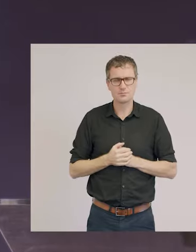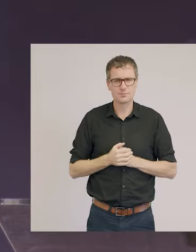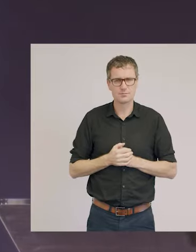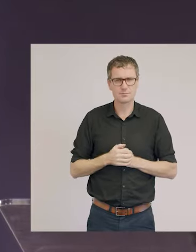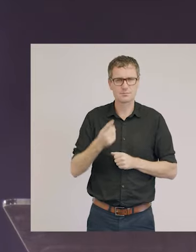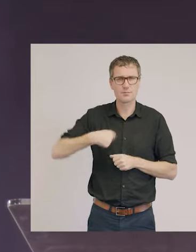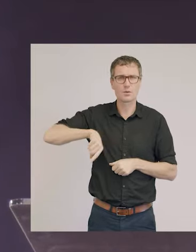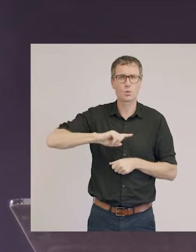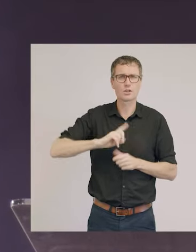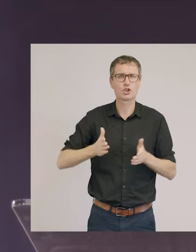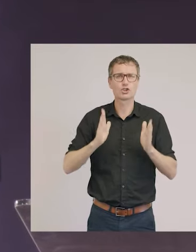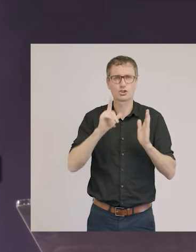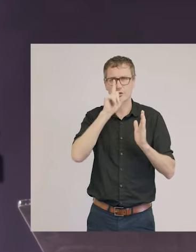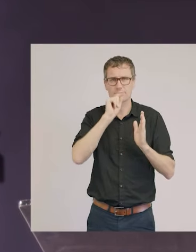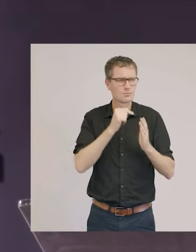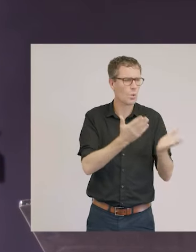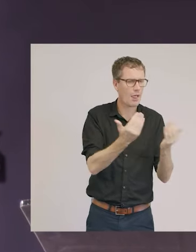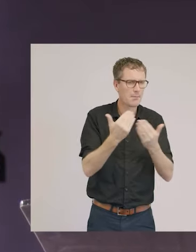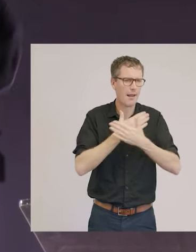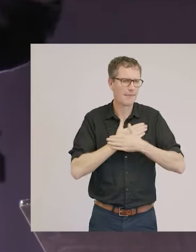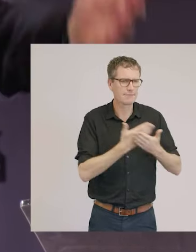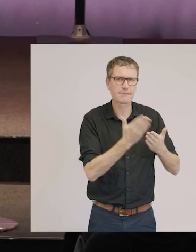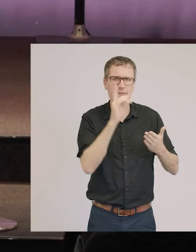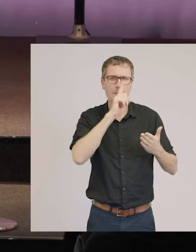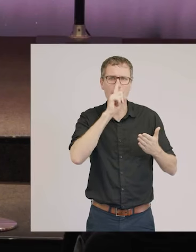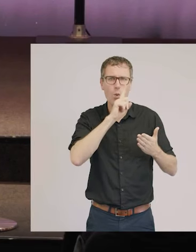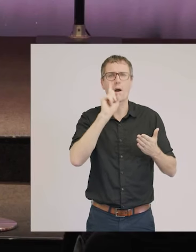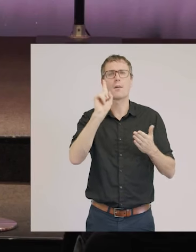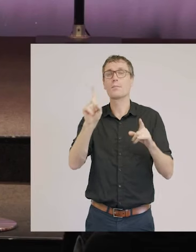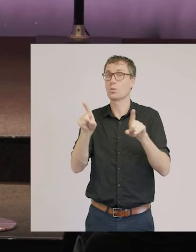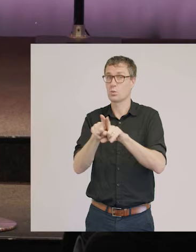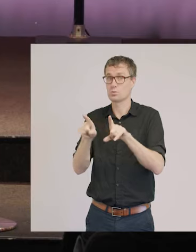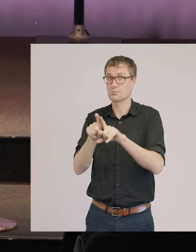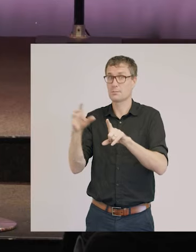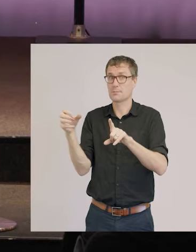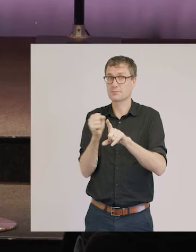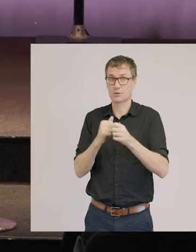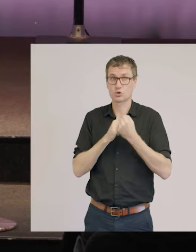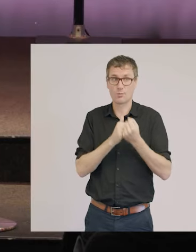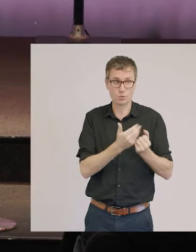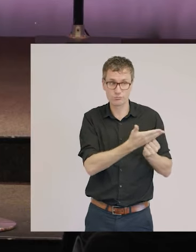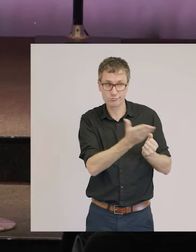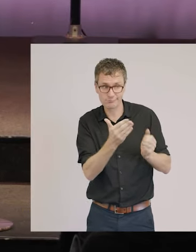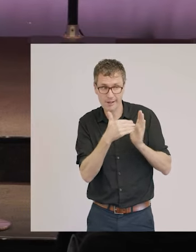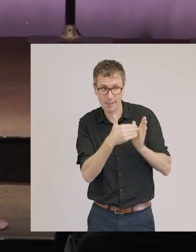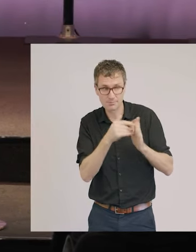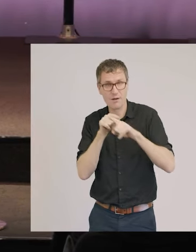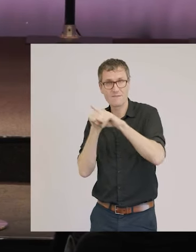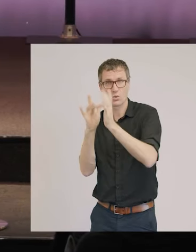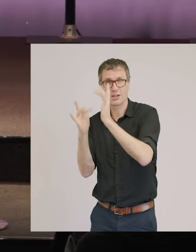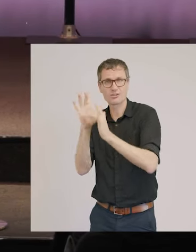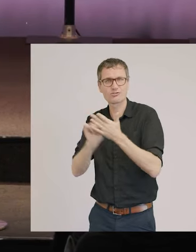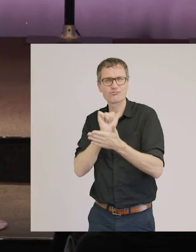completely. You know, we can be a church that welcomes and loves, but we also need to be a church that helps people to